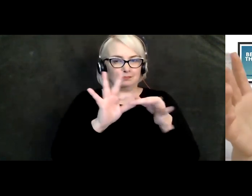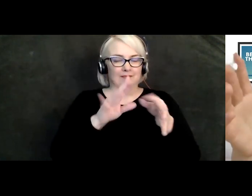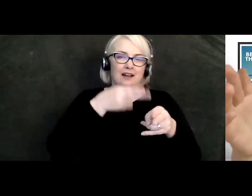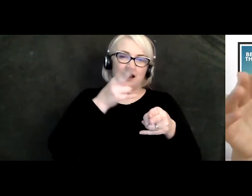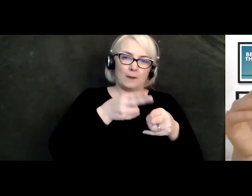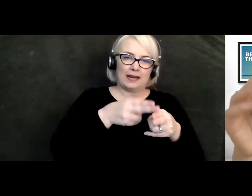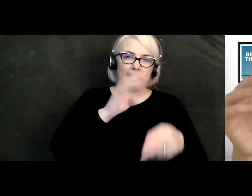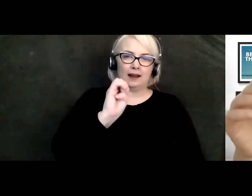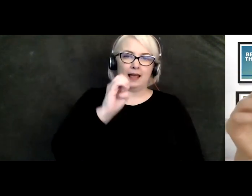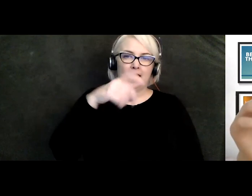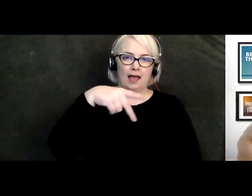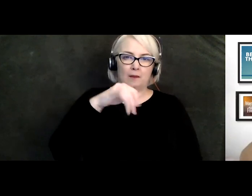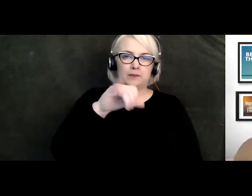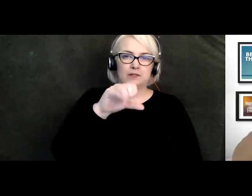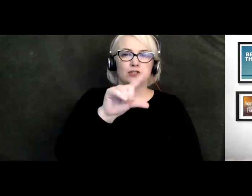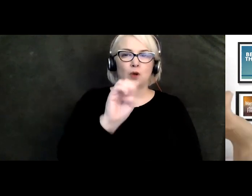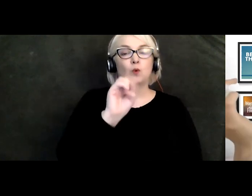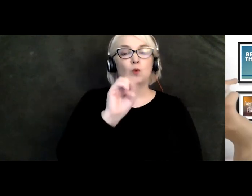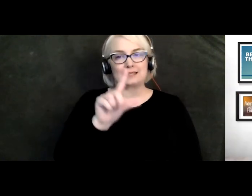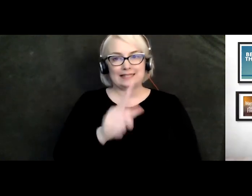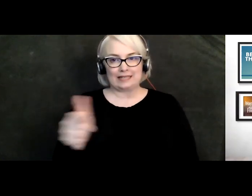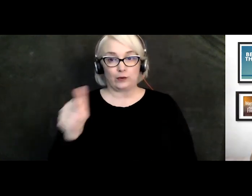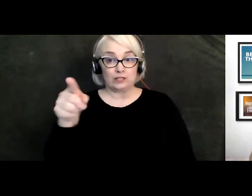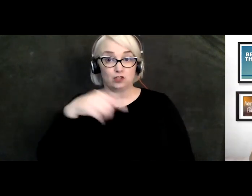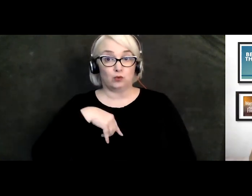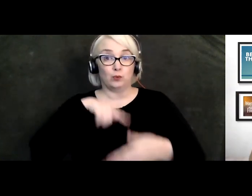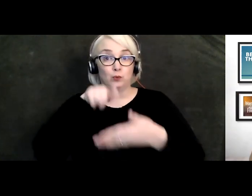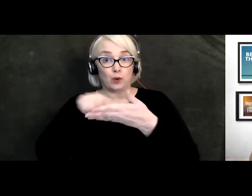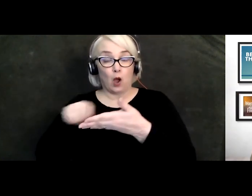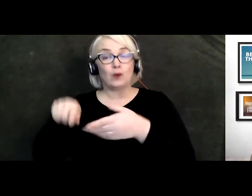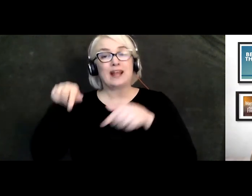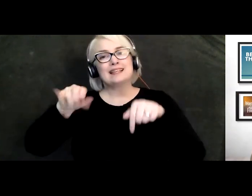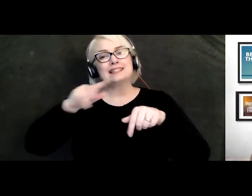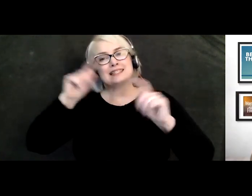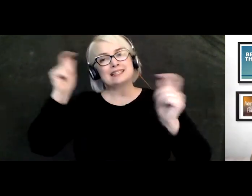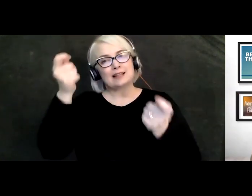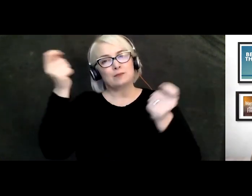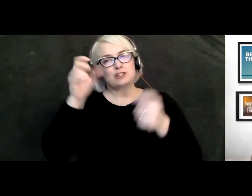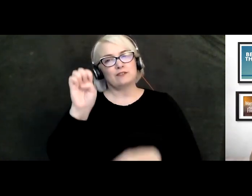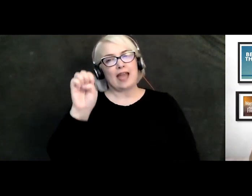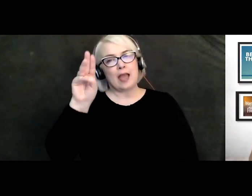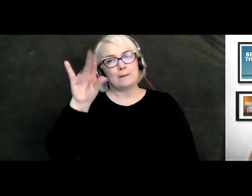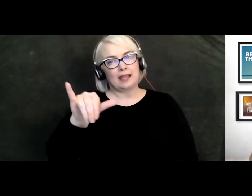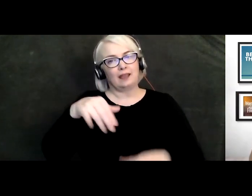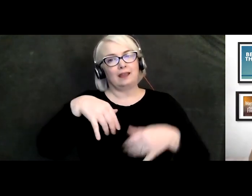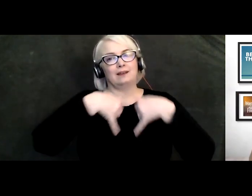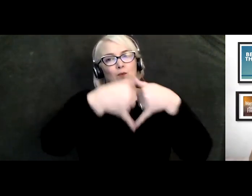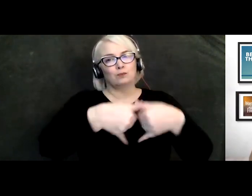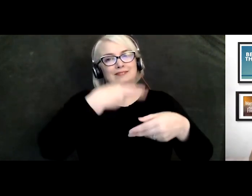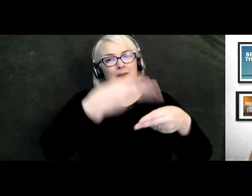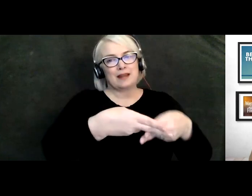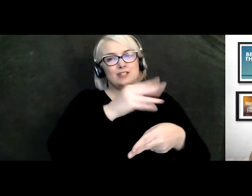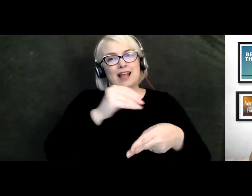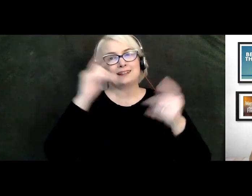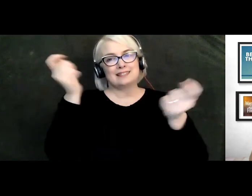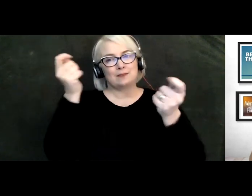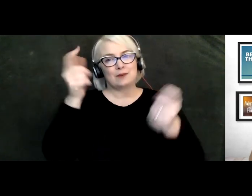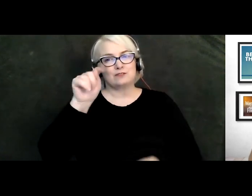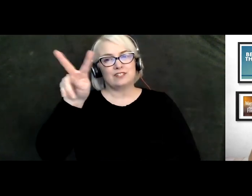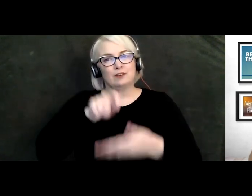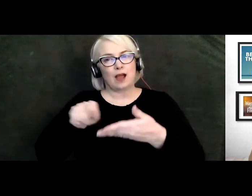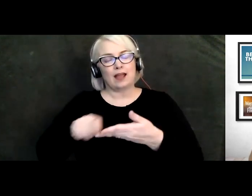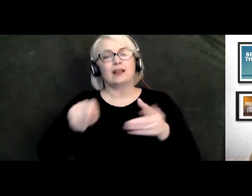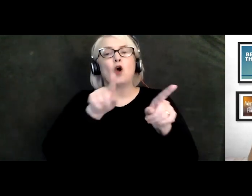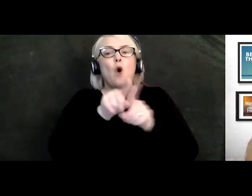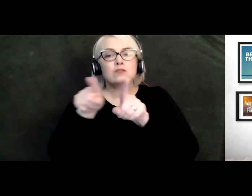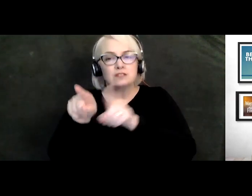series that you wrote. And since this is a celebration of Emmy nominations and a celebration of TV writing, will you also tell us about a TV